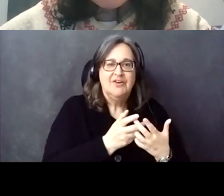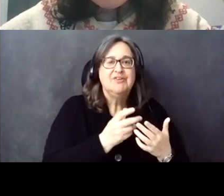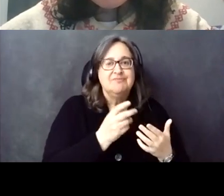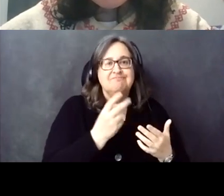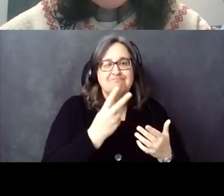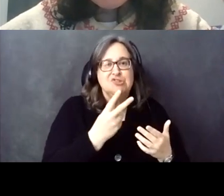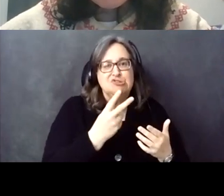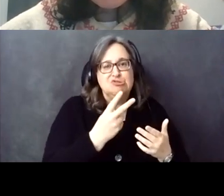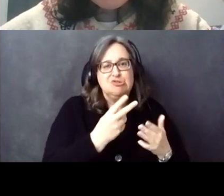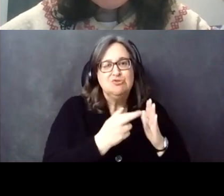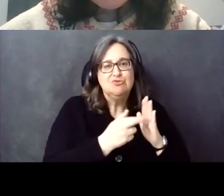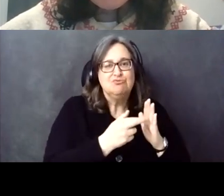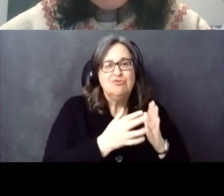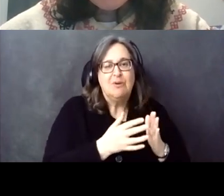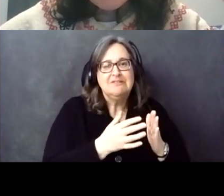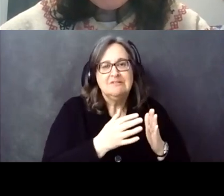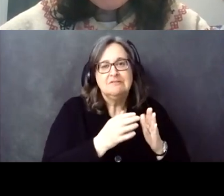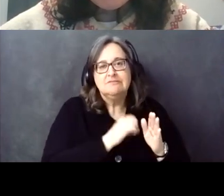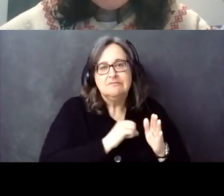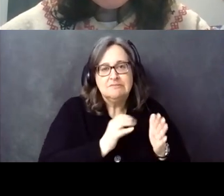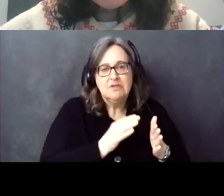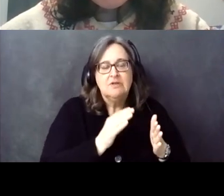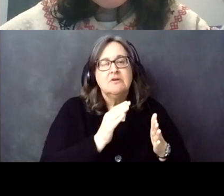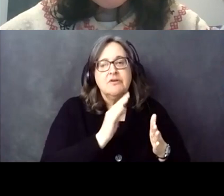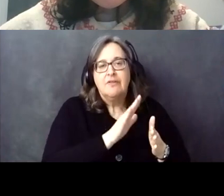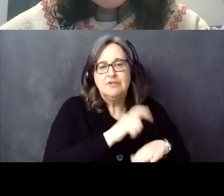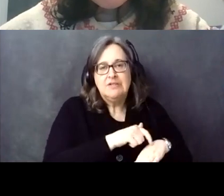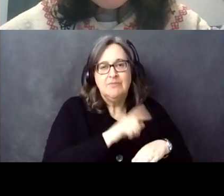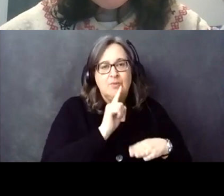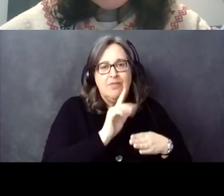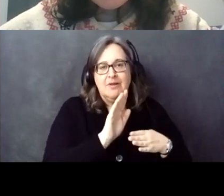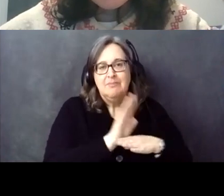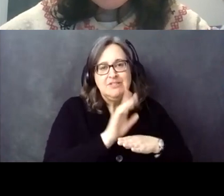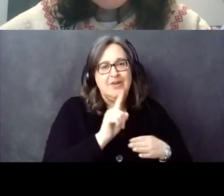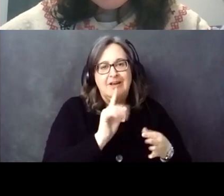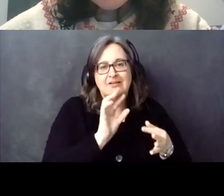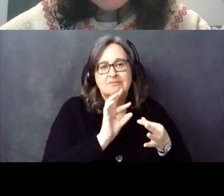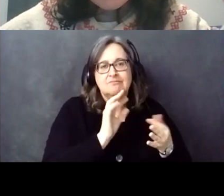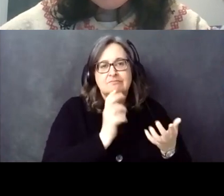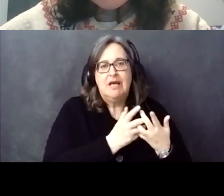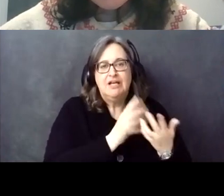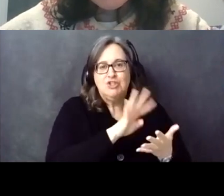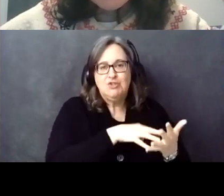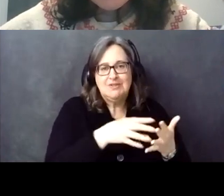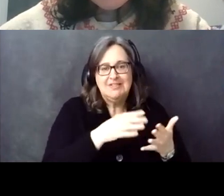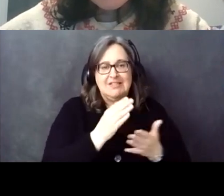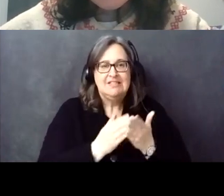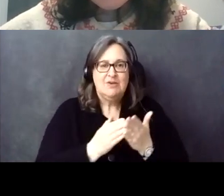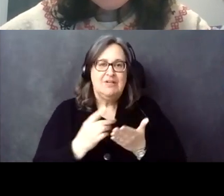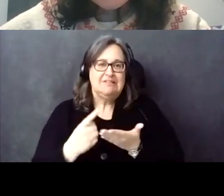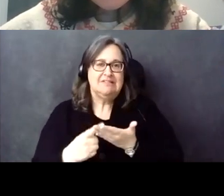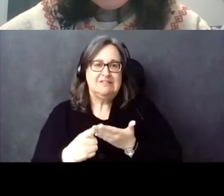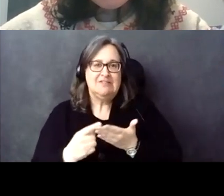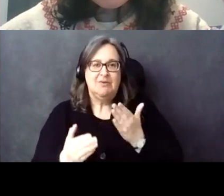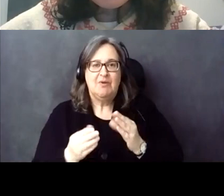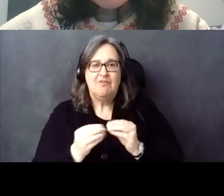officials' time. They've been very busy with a lot of things, and I think some of this conversation might have been